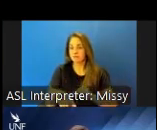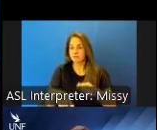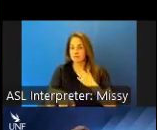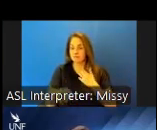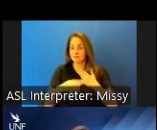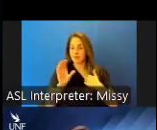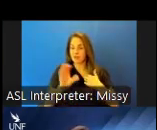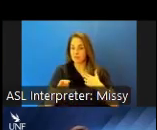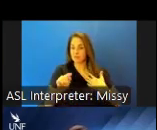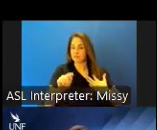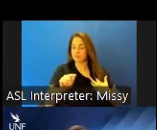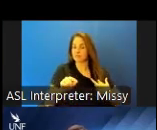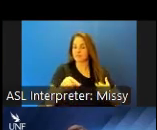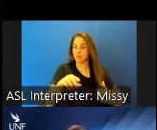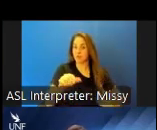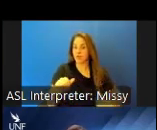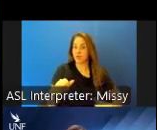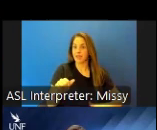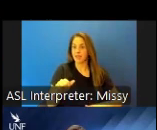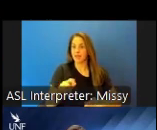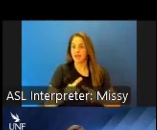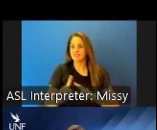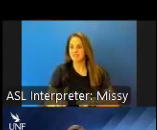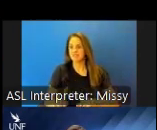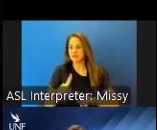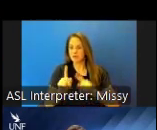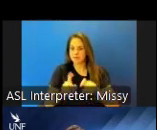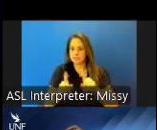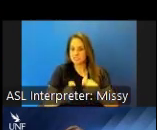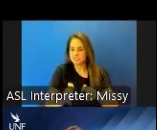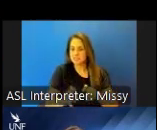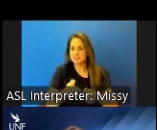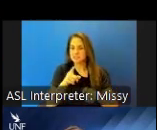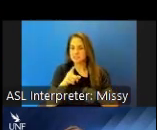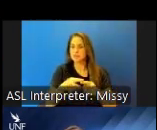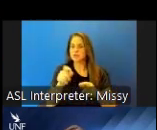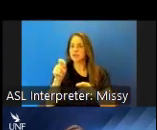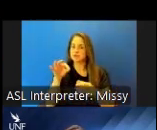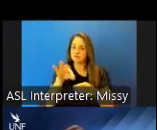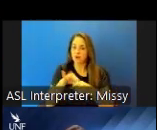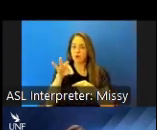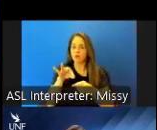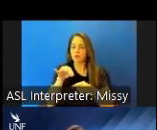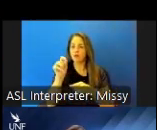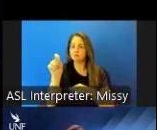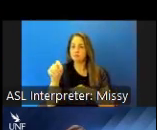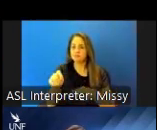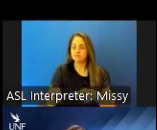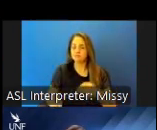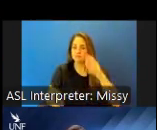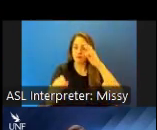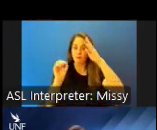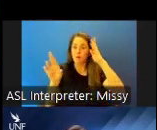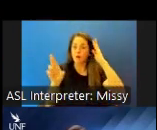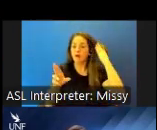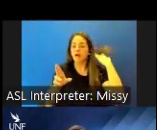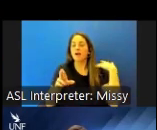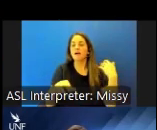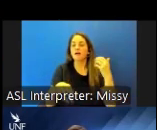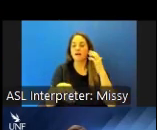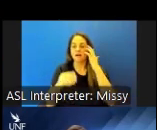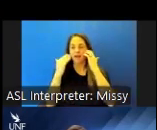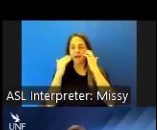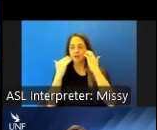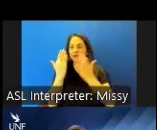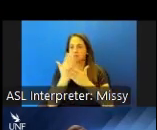Zoom webinar. There are a series of questions, and you're able to upvote those and by giving it a vote, or I know there's